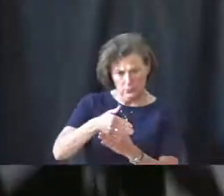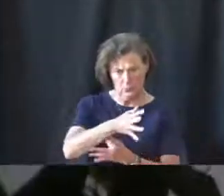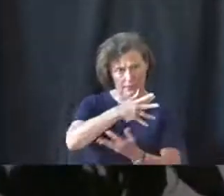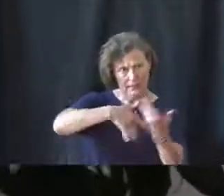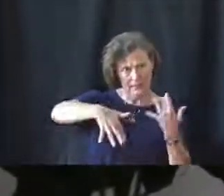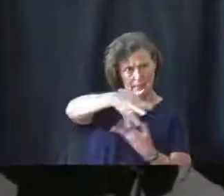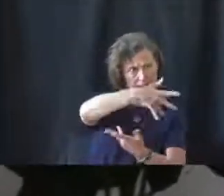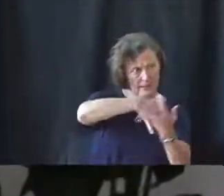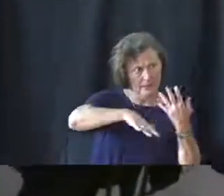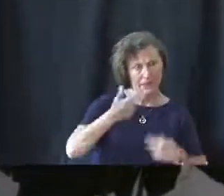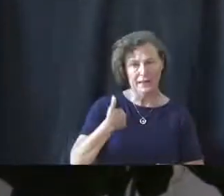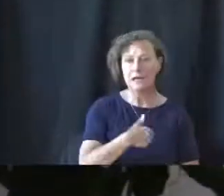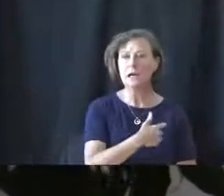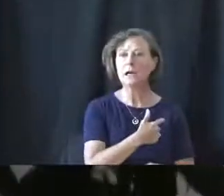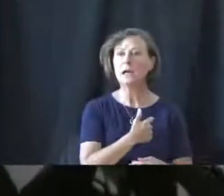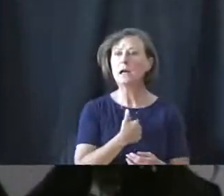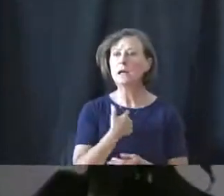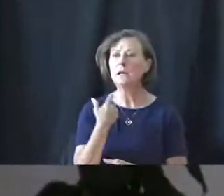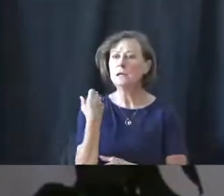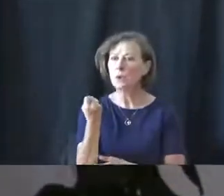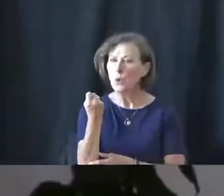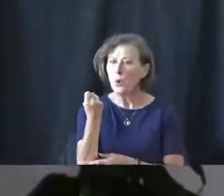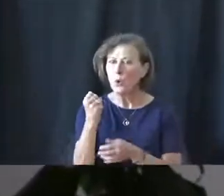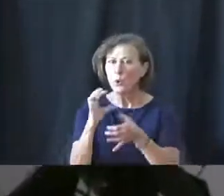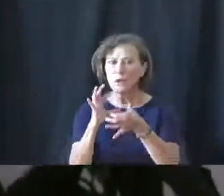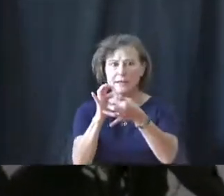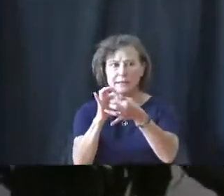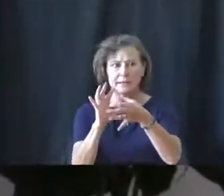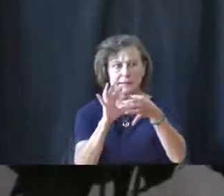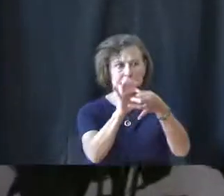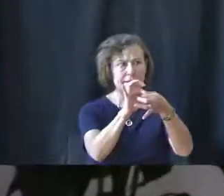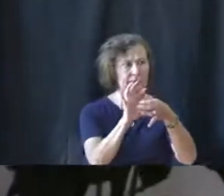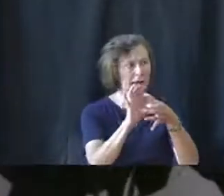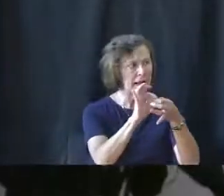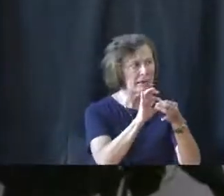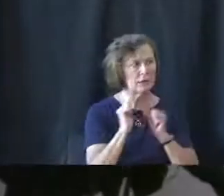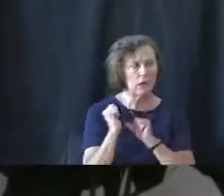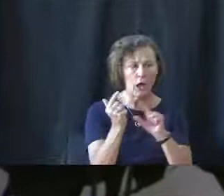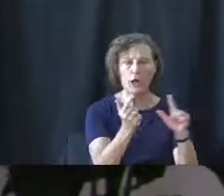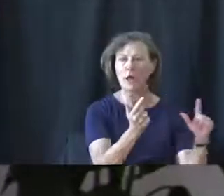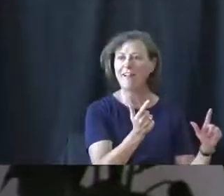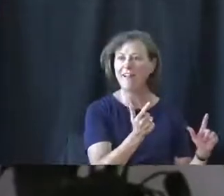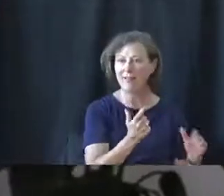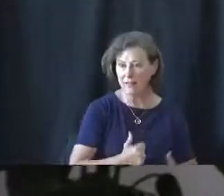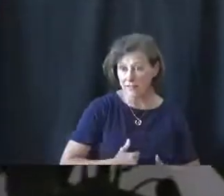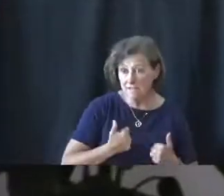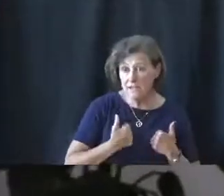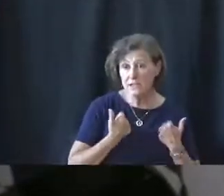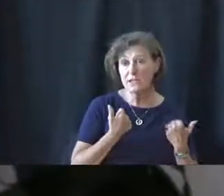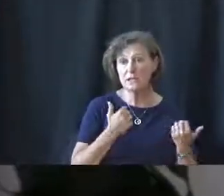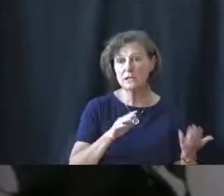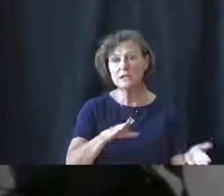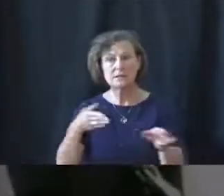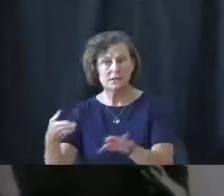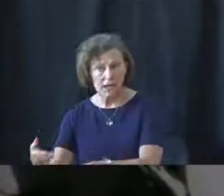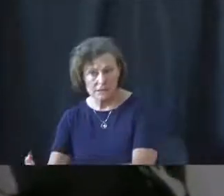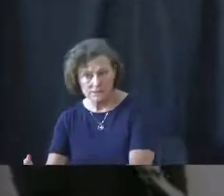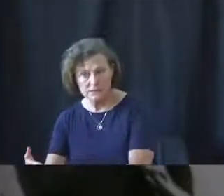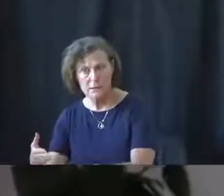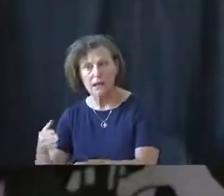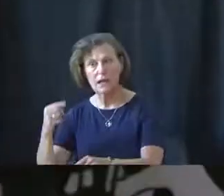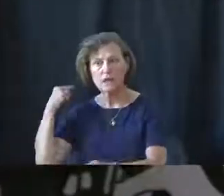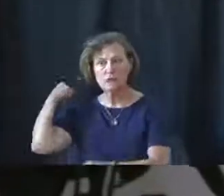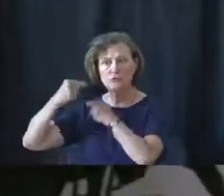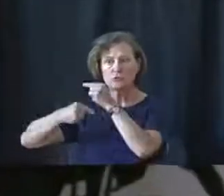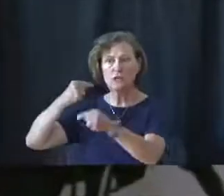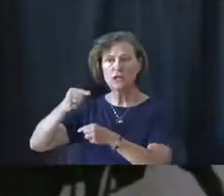us, upholding and connecting all, the living, the dead, and the generations